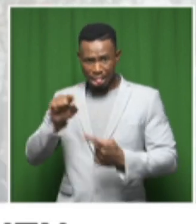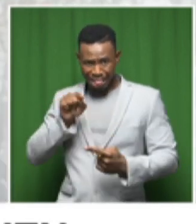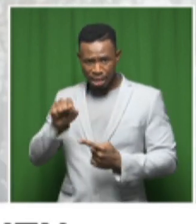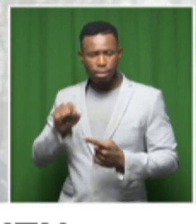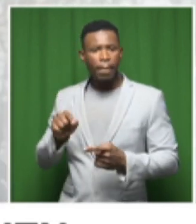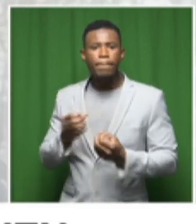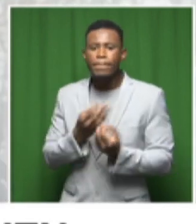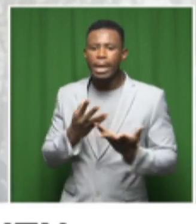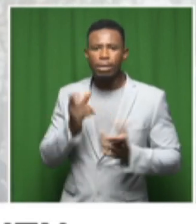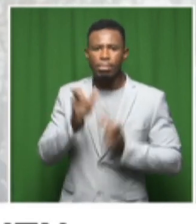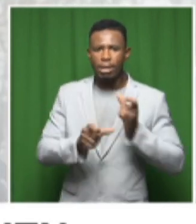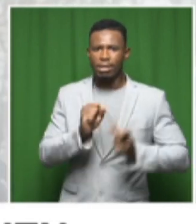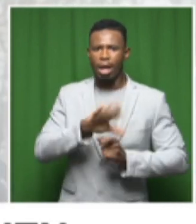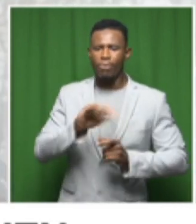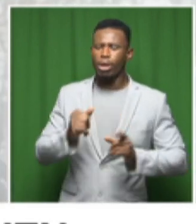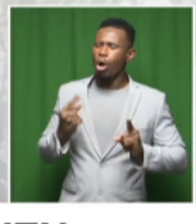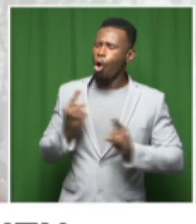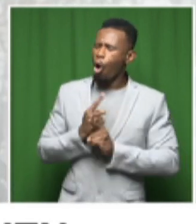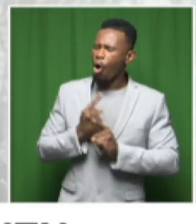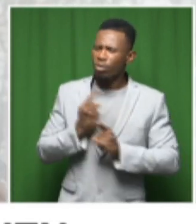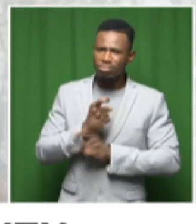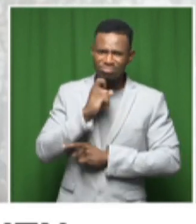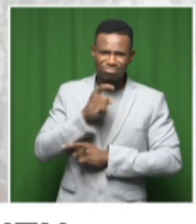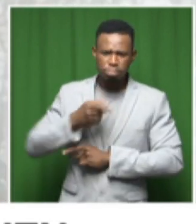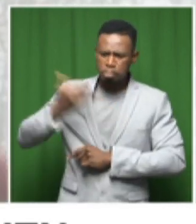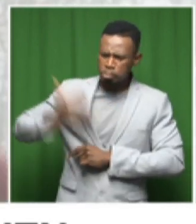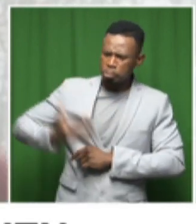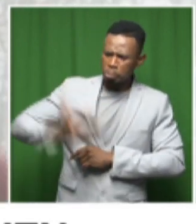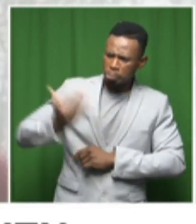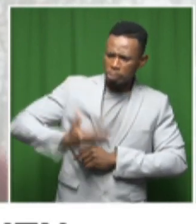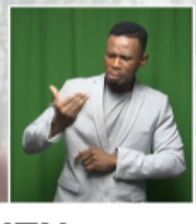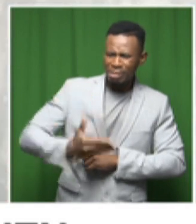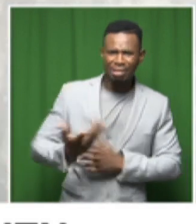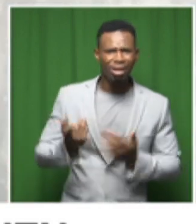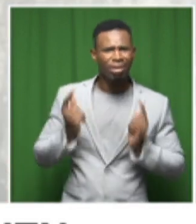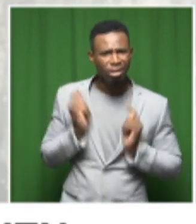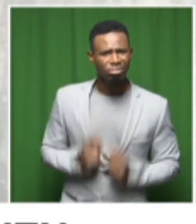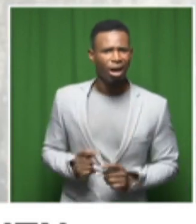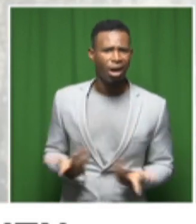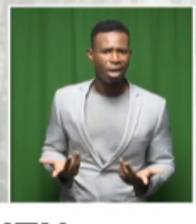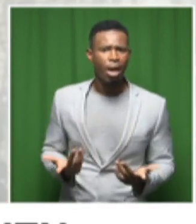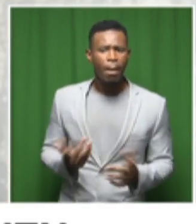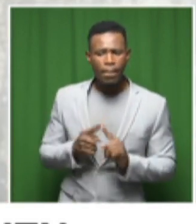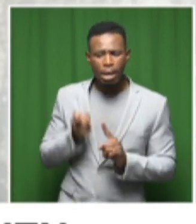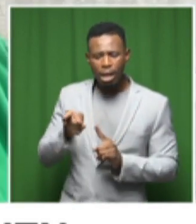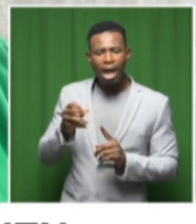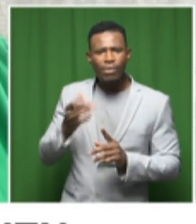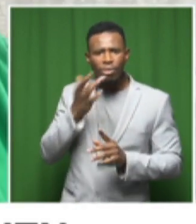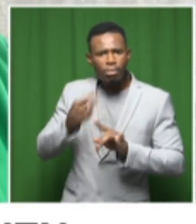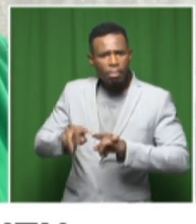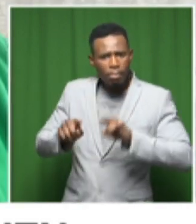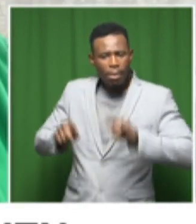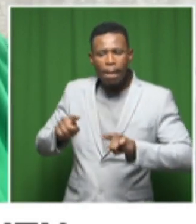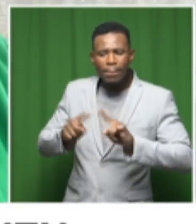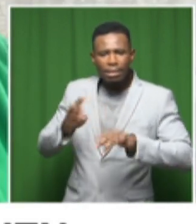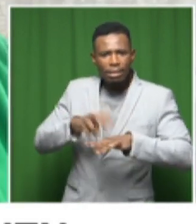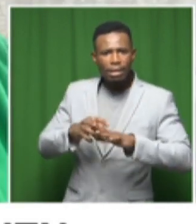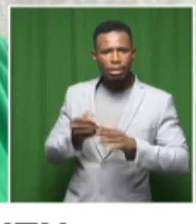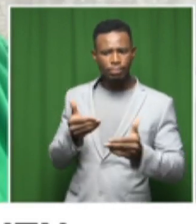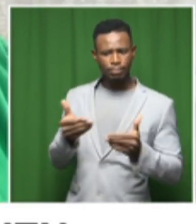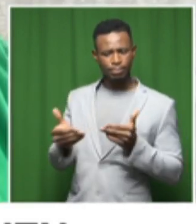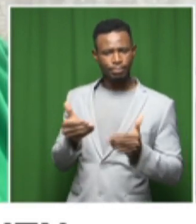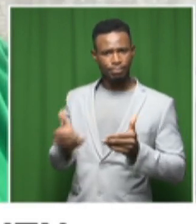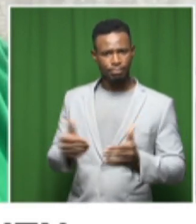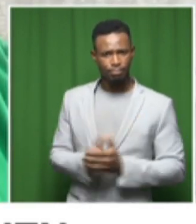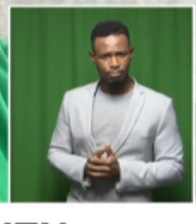sweetness to it and a bit of saltiness. So it's how you manage to balance the flavors in there. Yes. Lethabo, what are some of